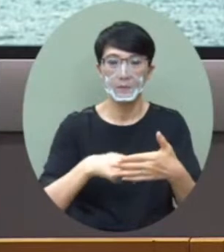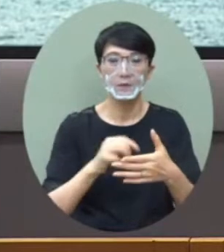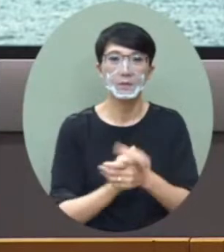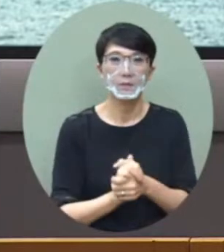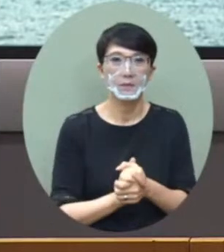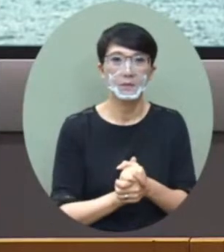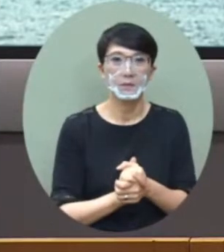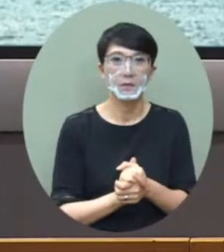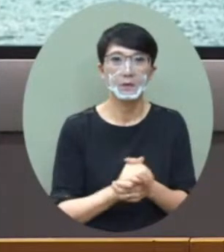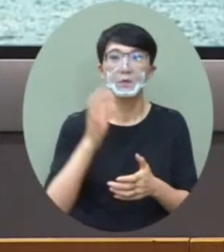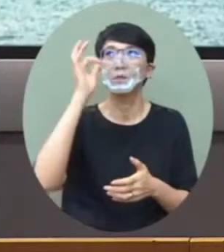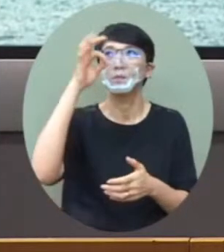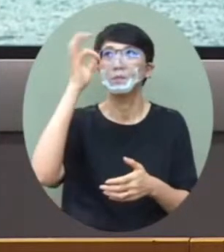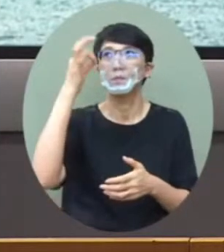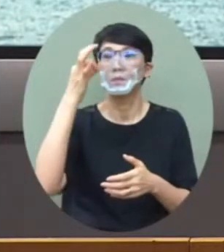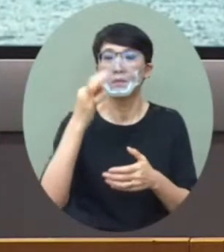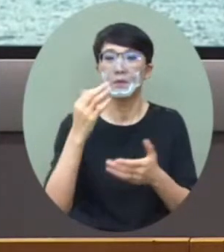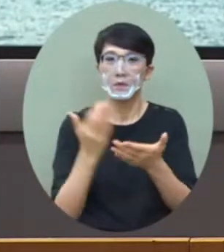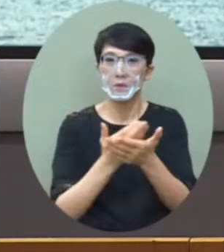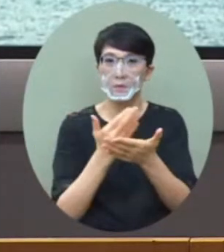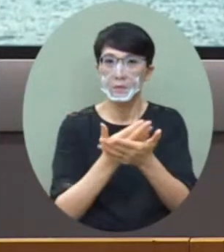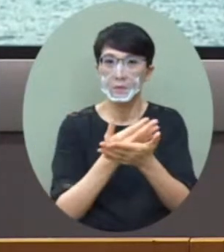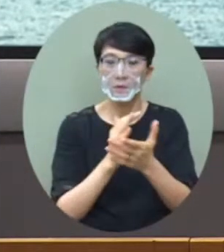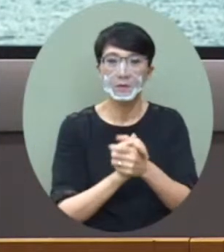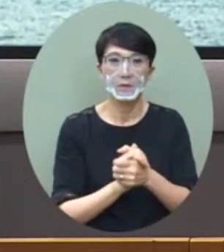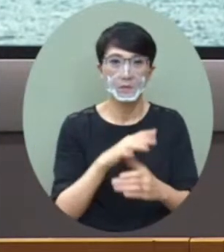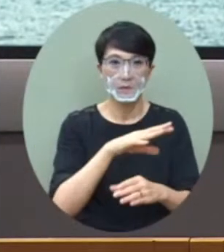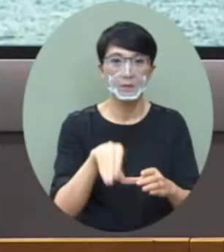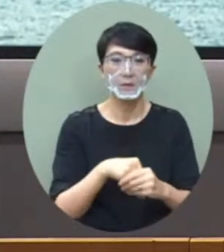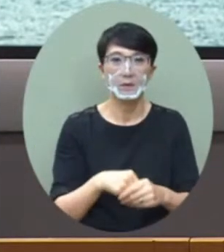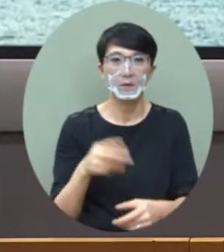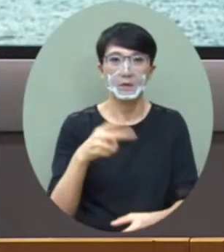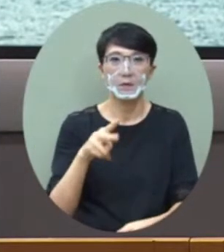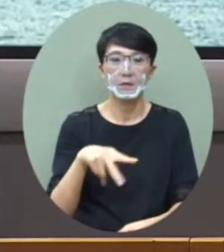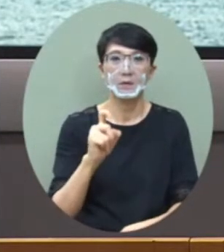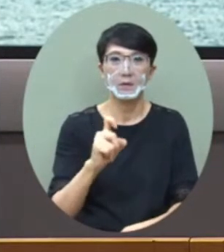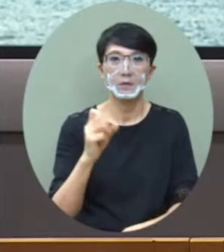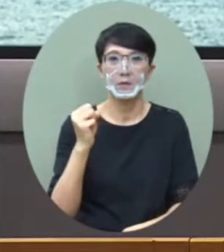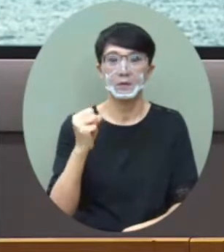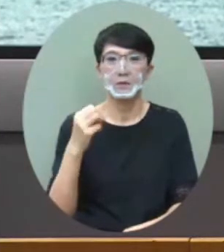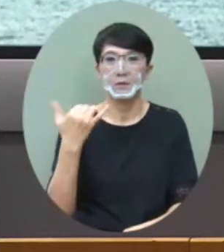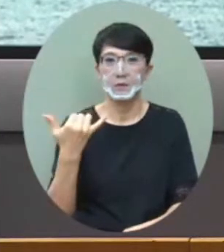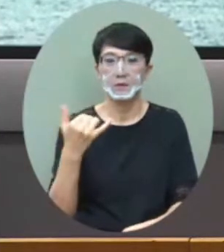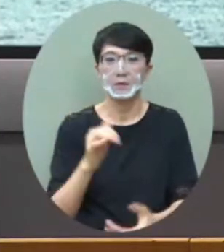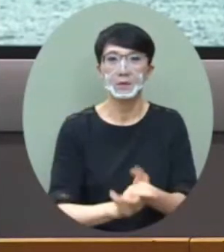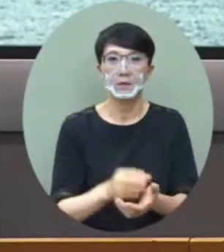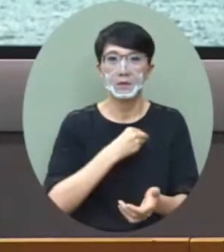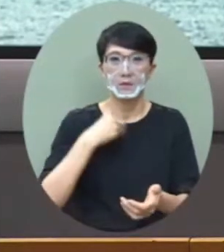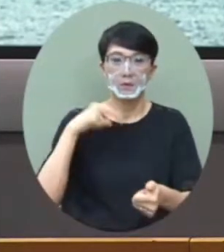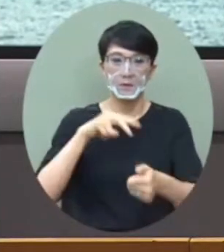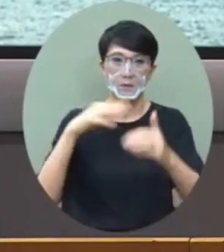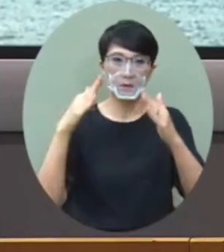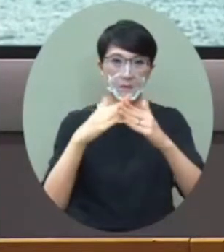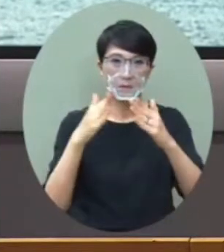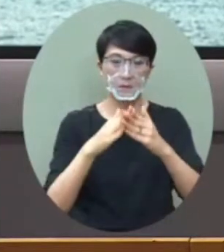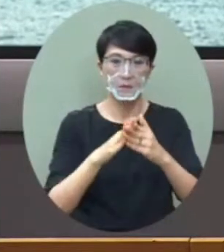Among the 14,554 cases, PCR positive